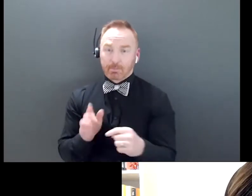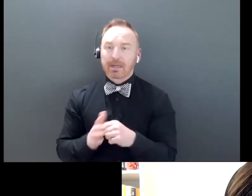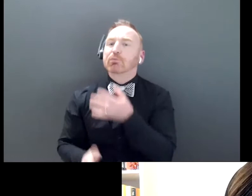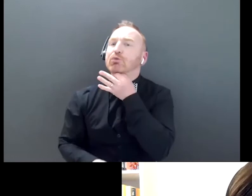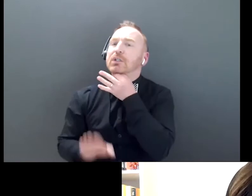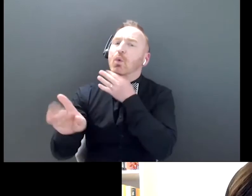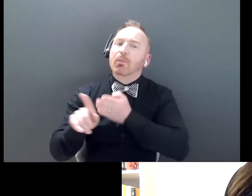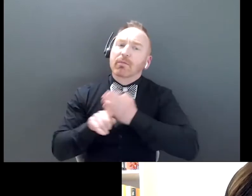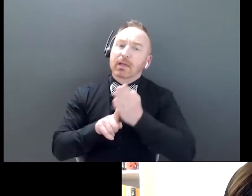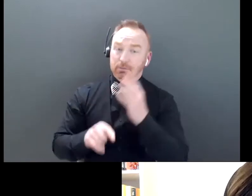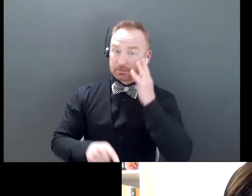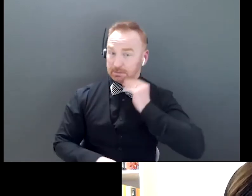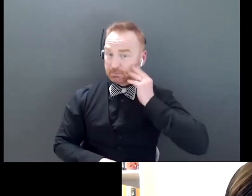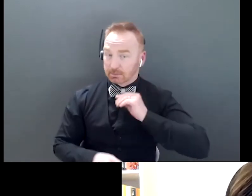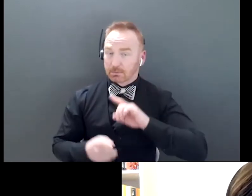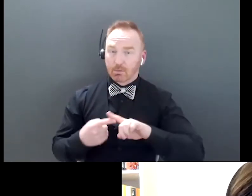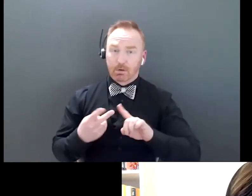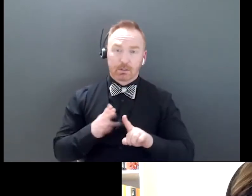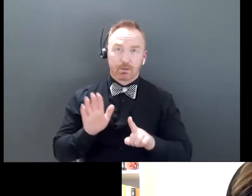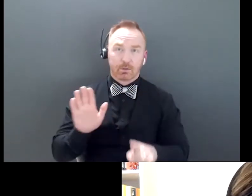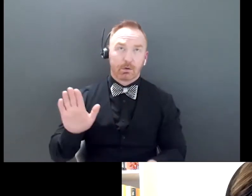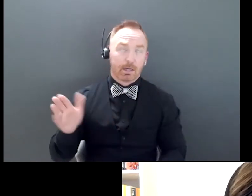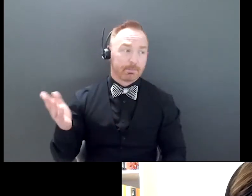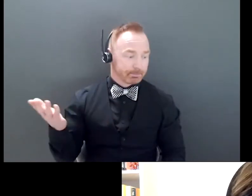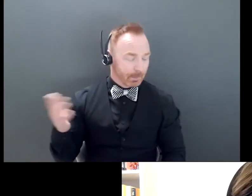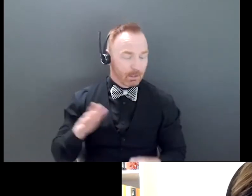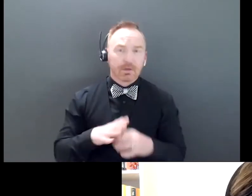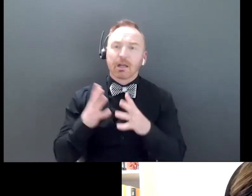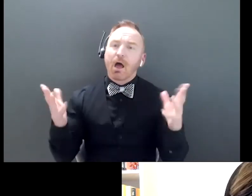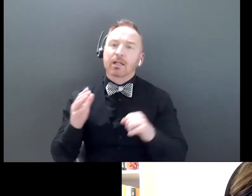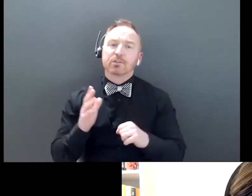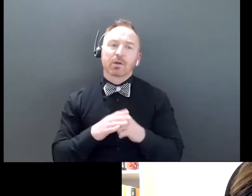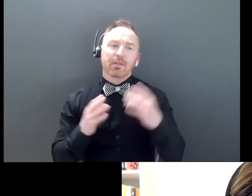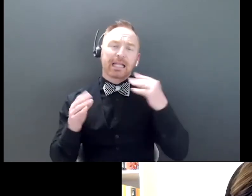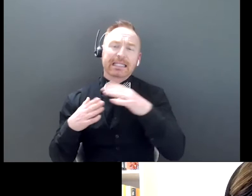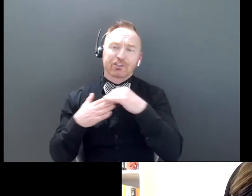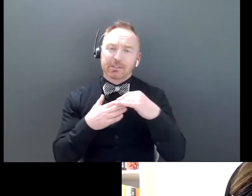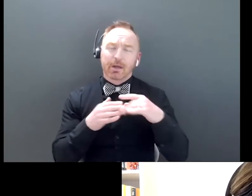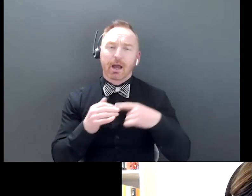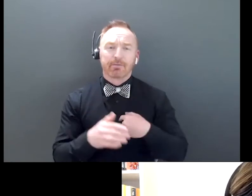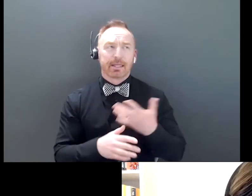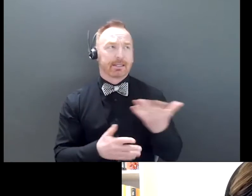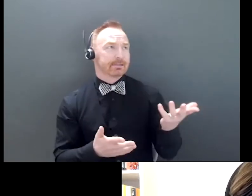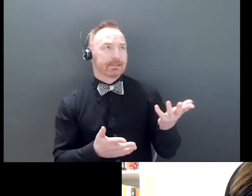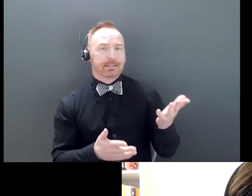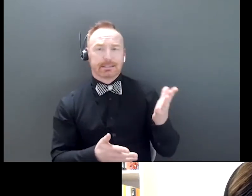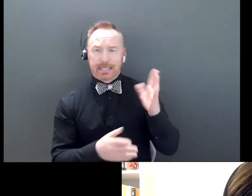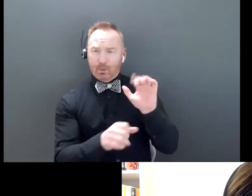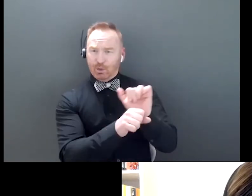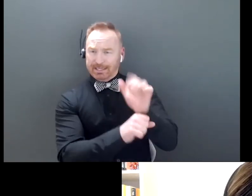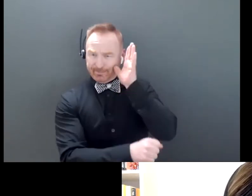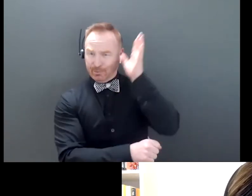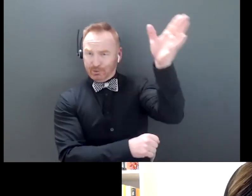professional experience, as well as your you've done a lot of thought leadership on the future of work. I'm curious to know, what do you see as the